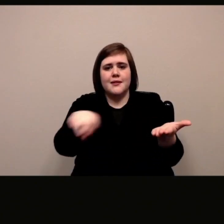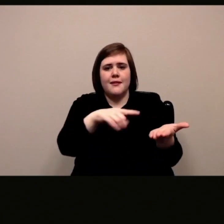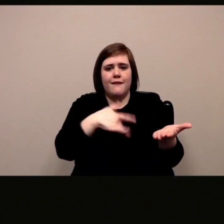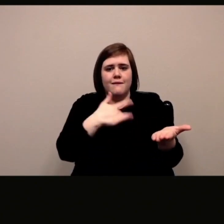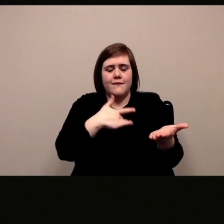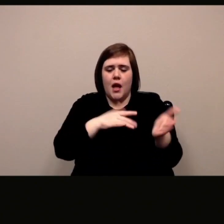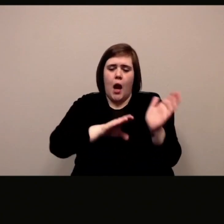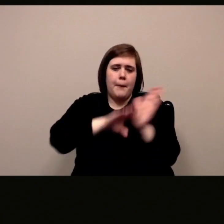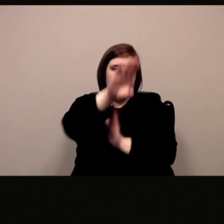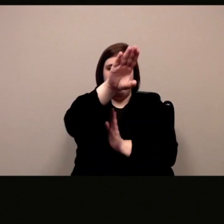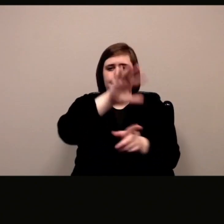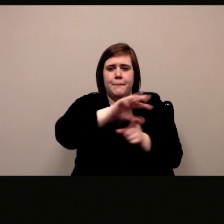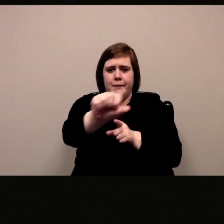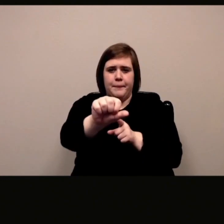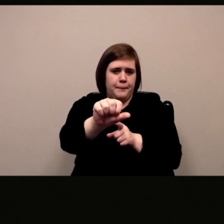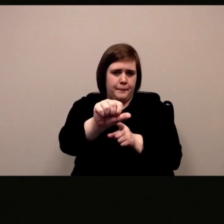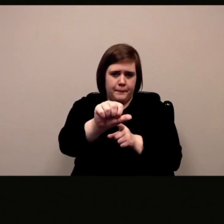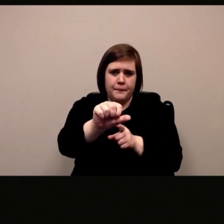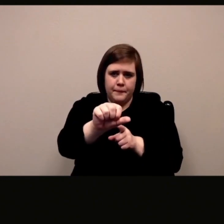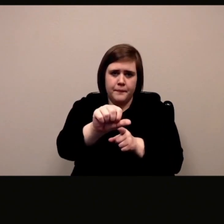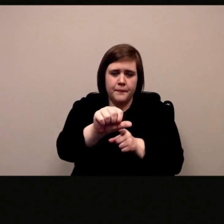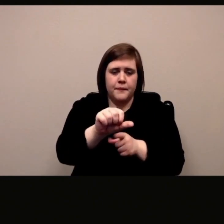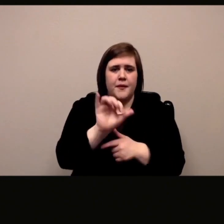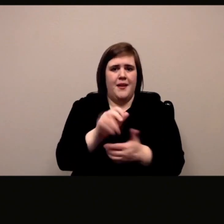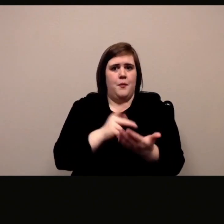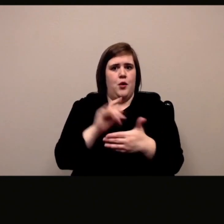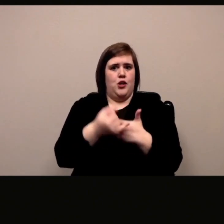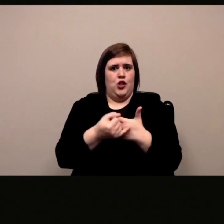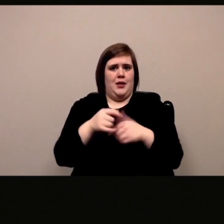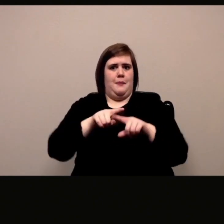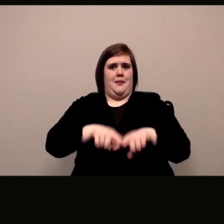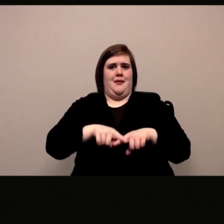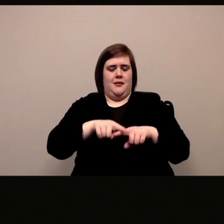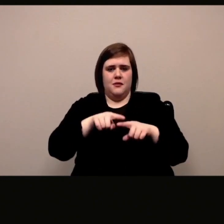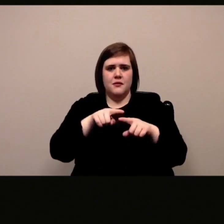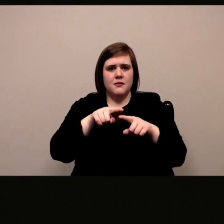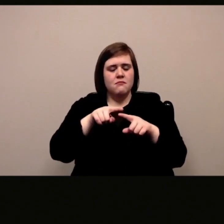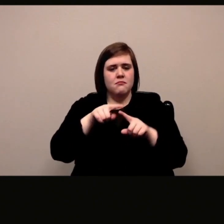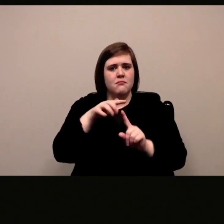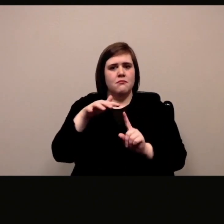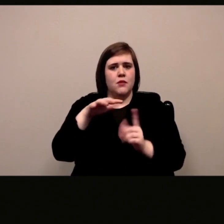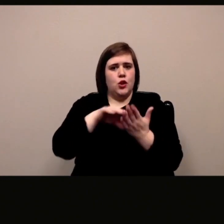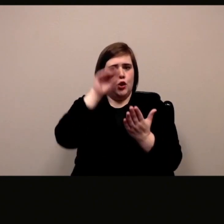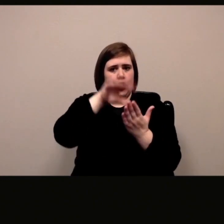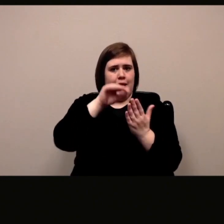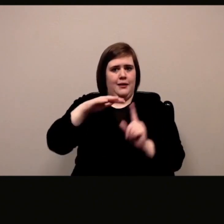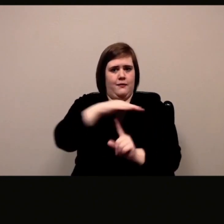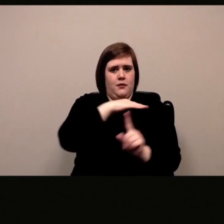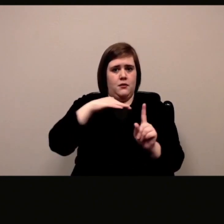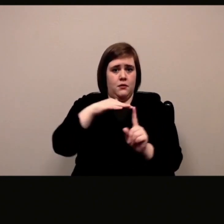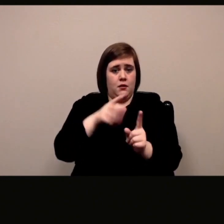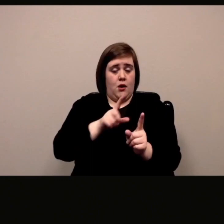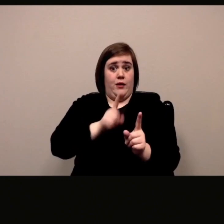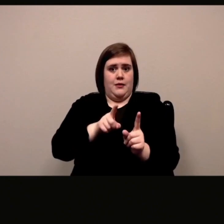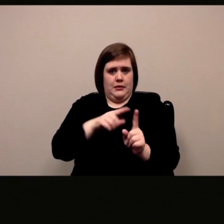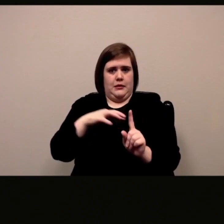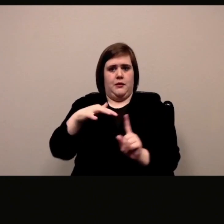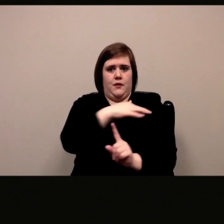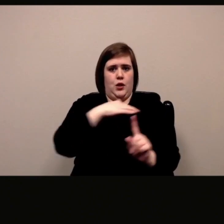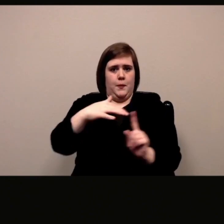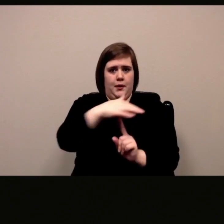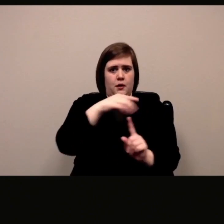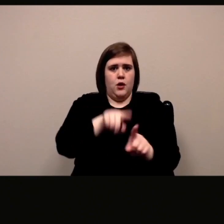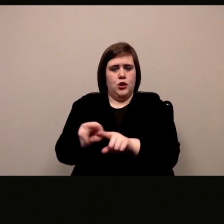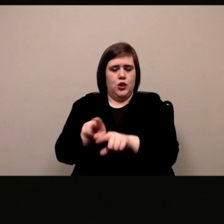about operating in a project-based learning environment and an authentic environment, and using